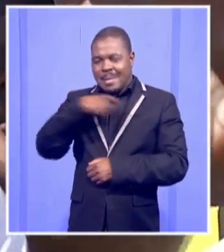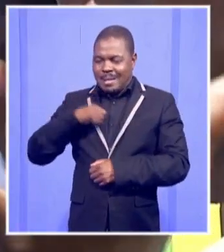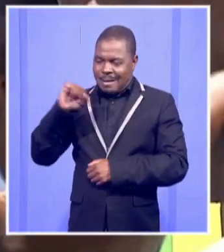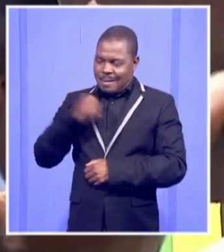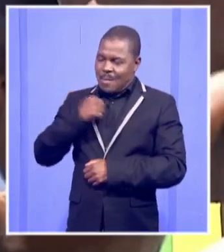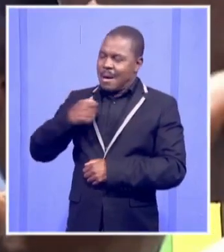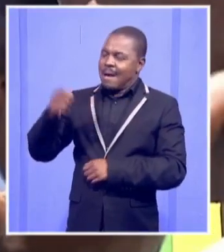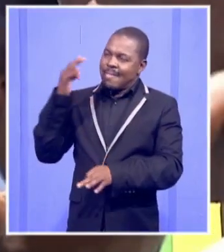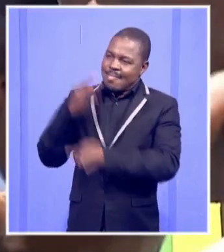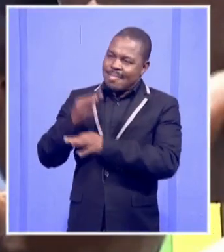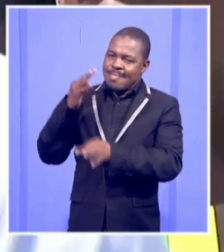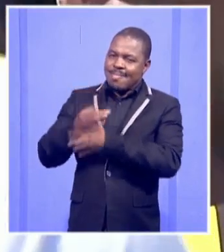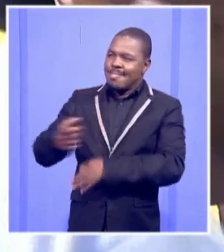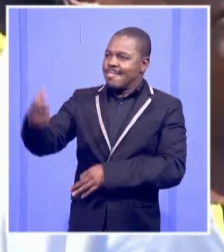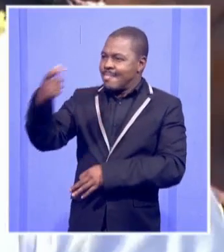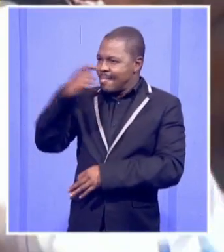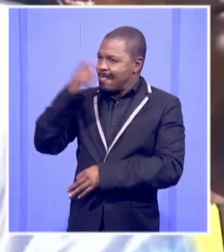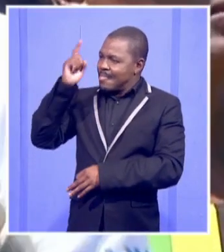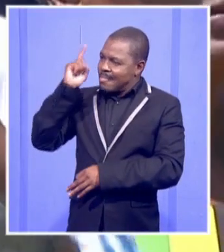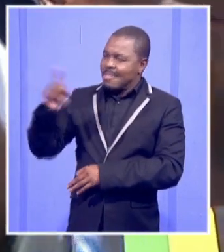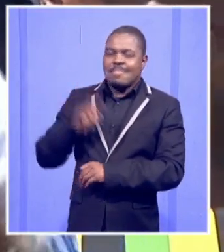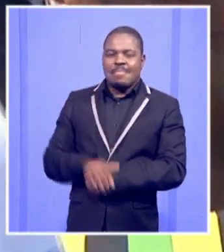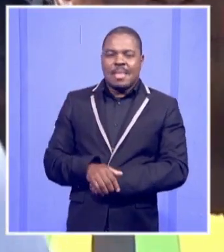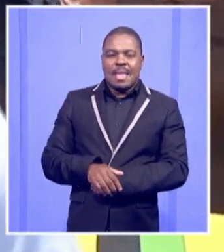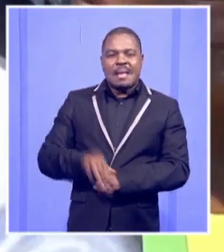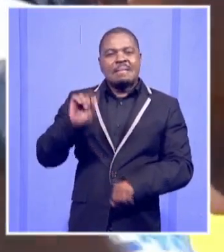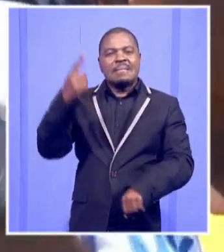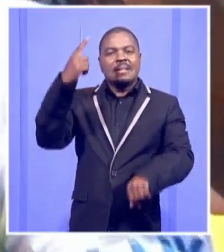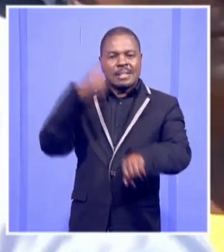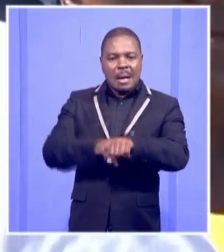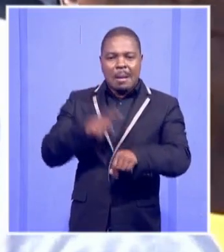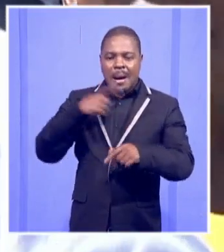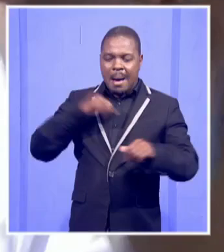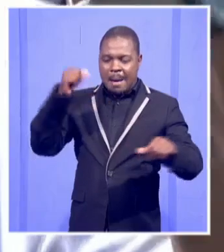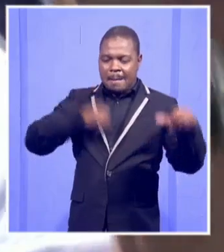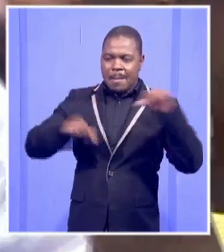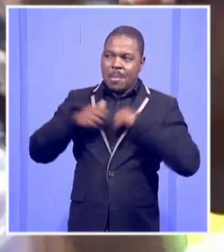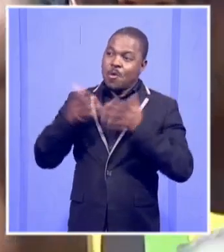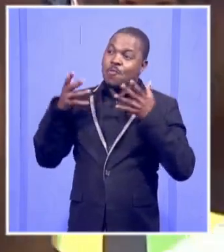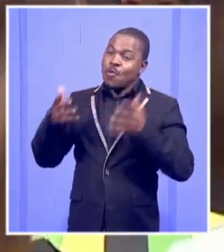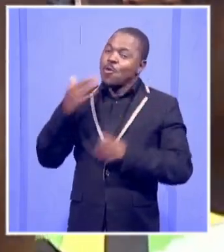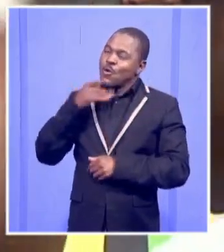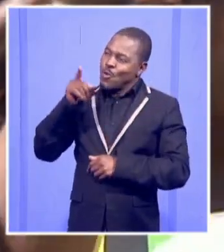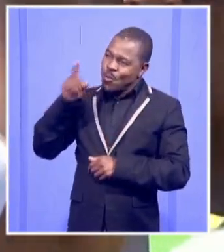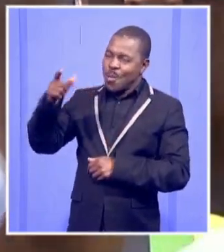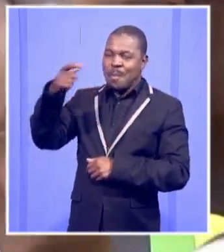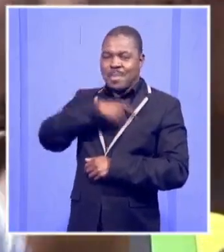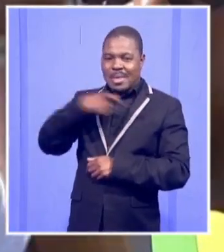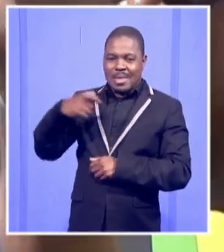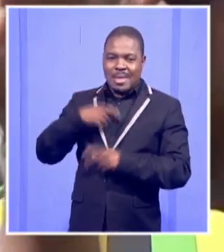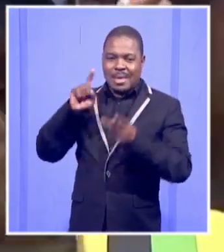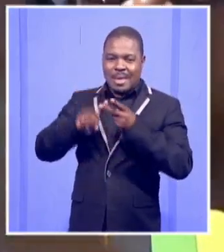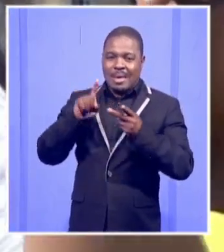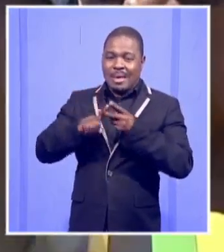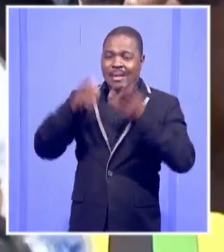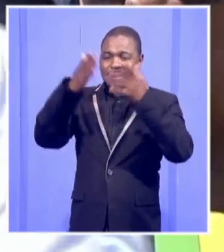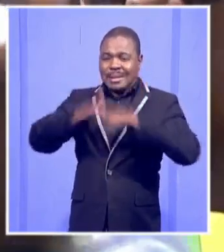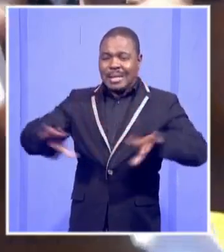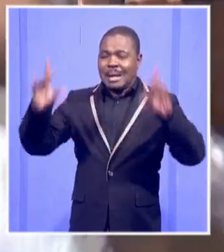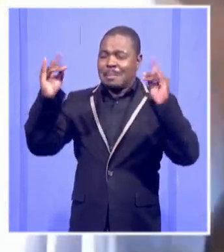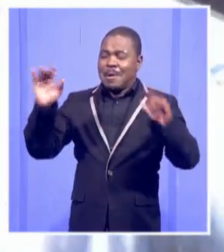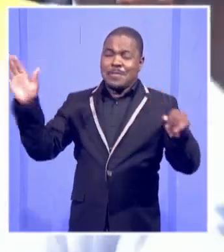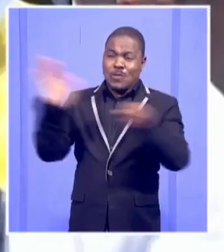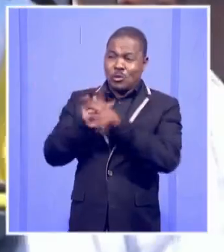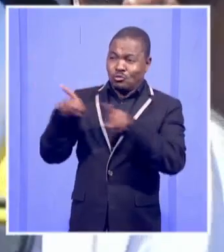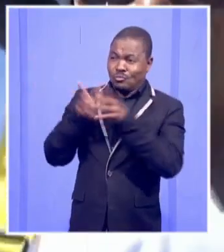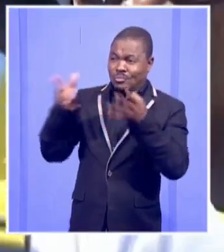Why we are excited? It's the very first time that we're gonna perform for the president, and the stadium full like this. It's not even